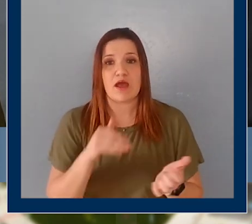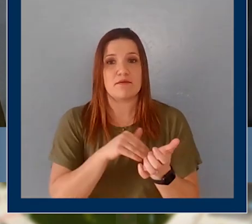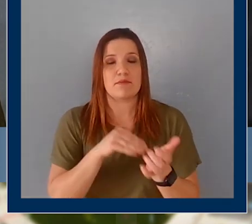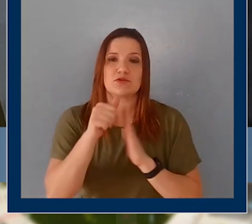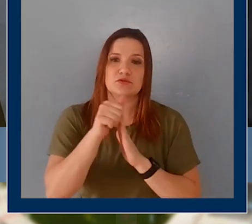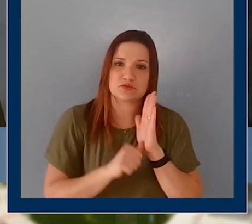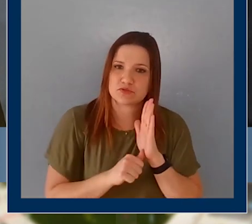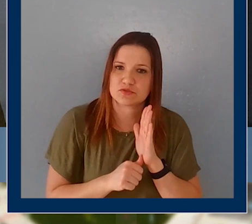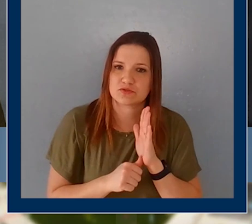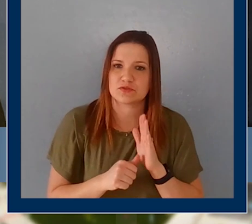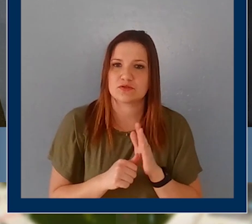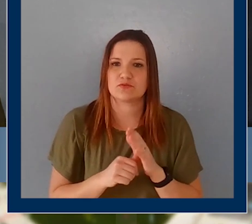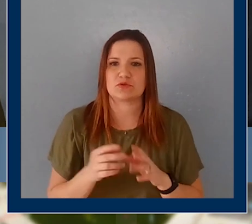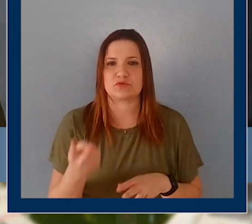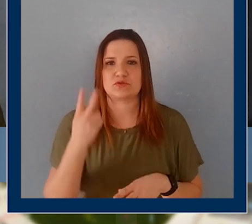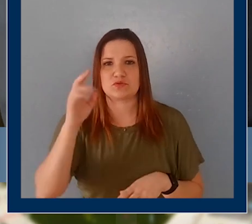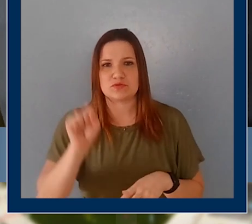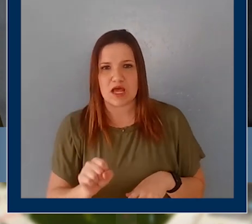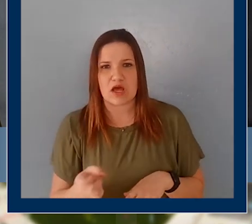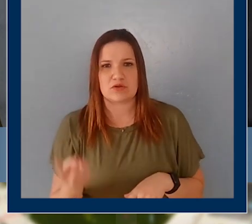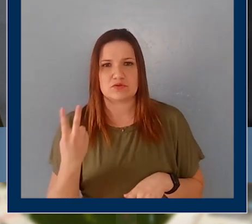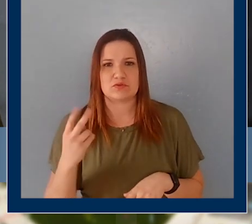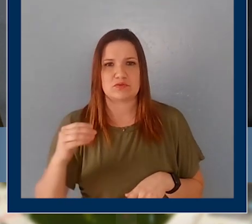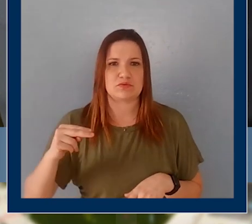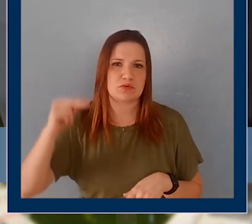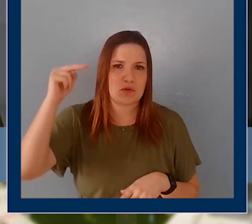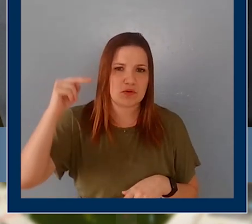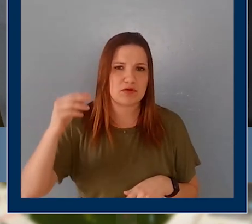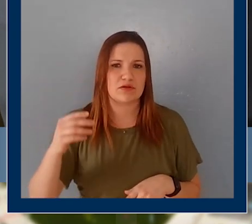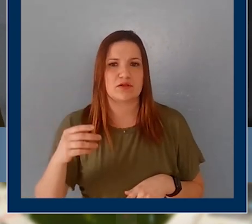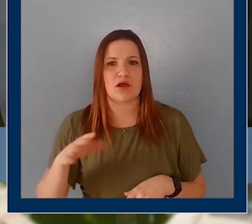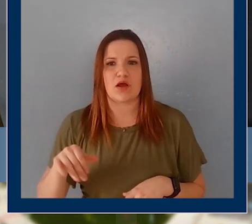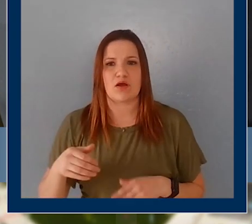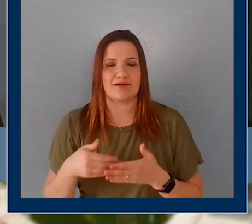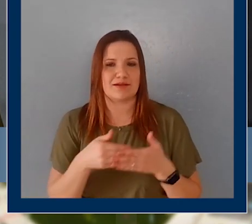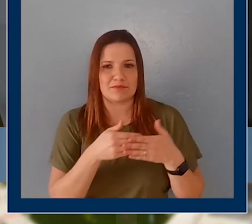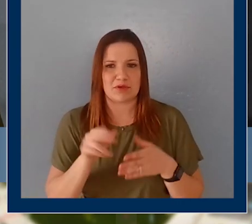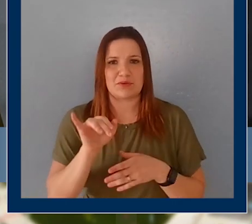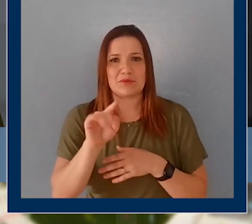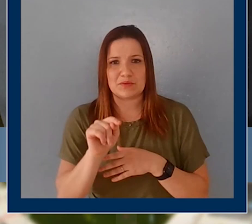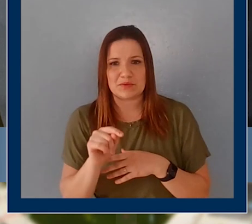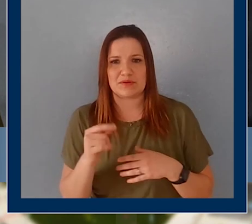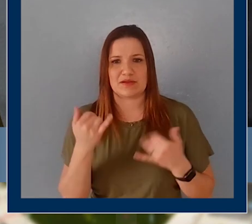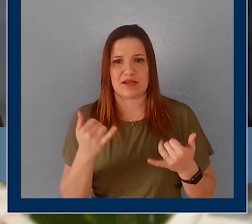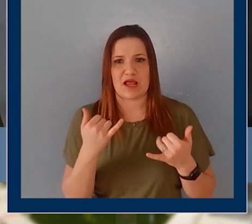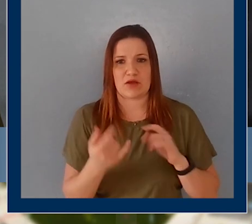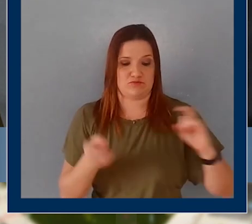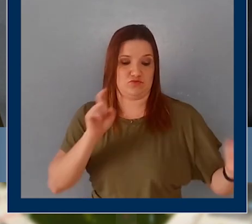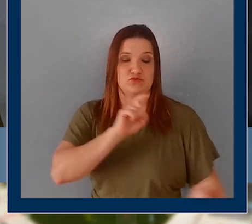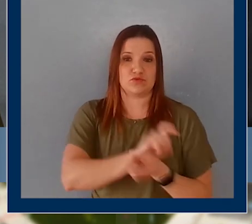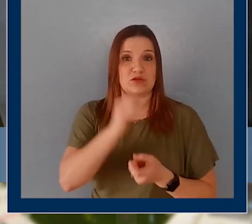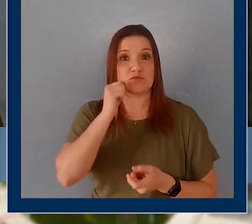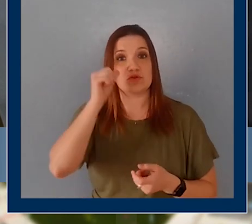West and our cardiac ICU. Of those 41 beds, 6 were open this morning. Our